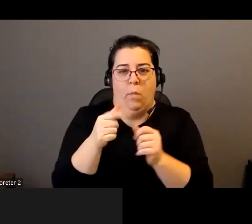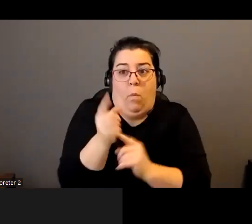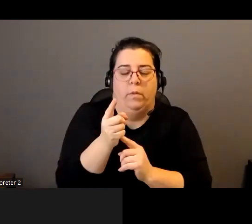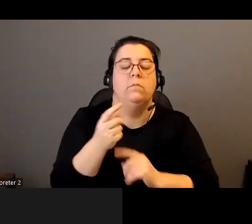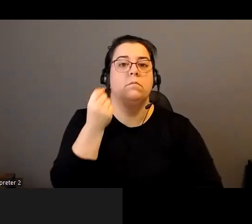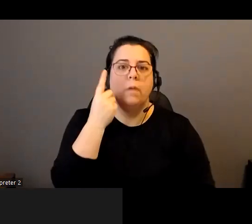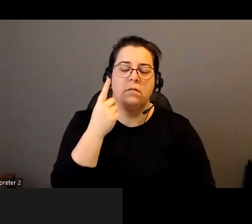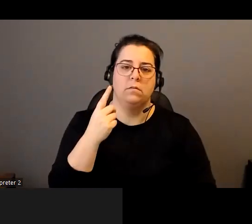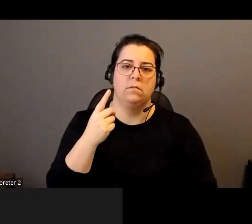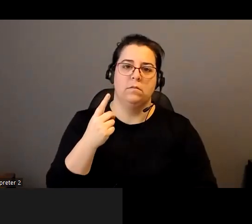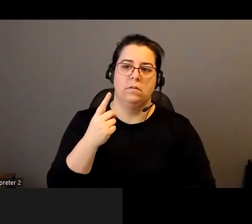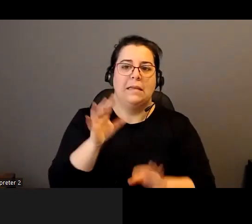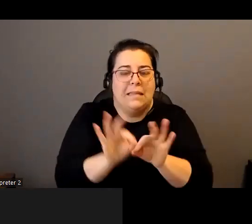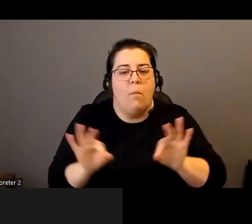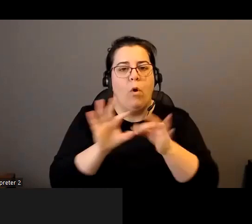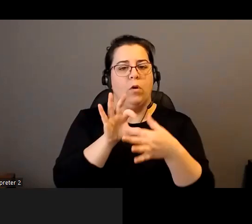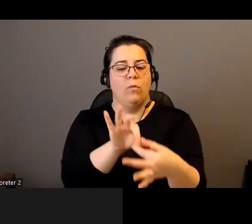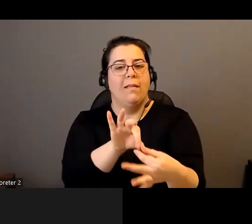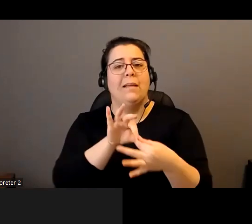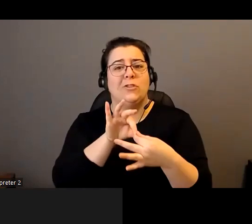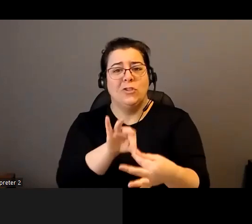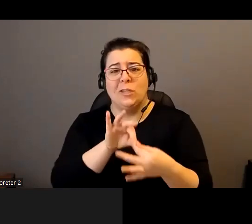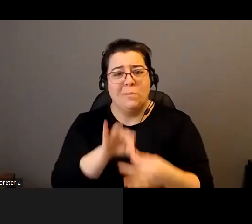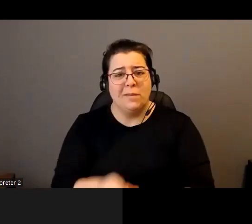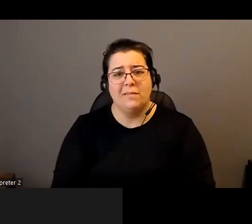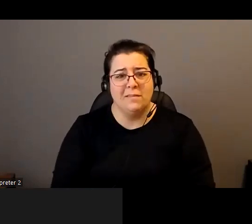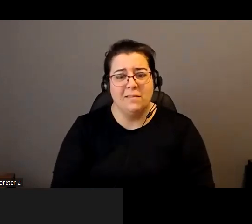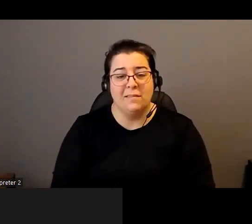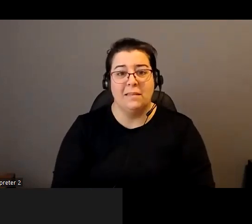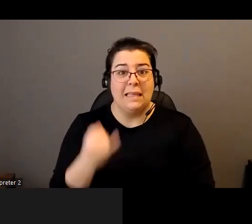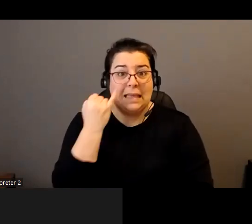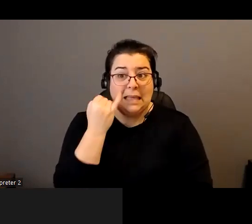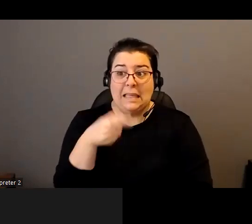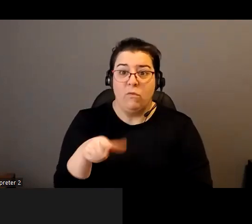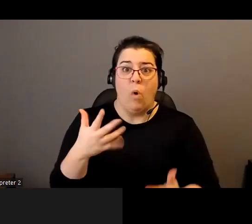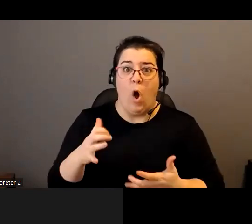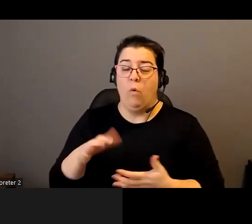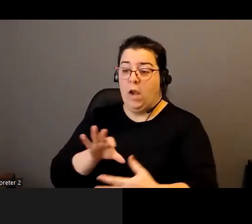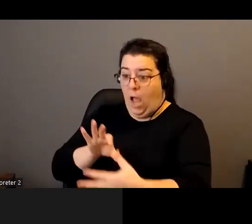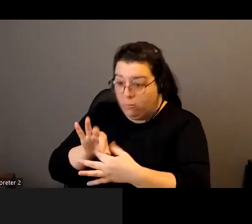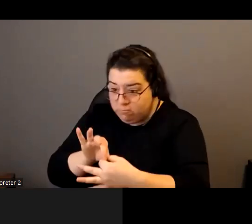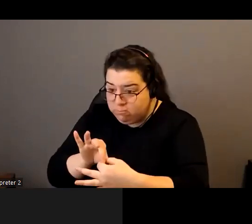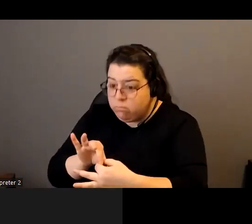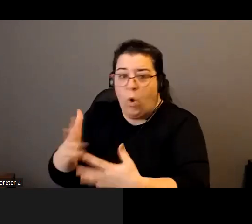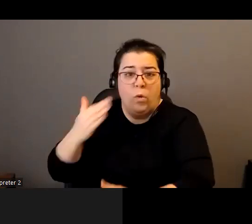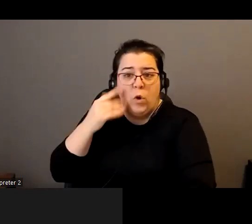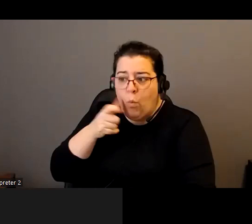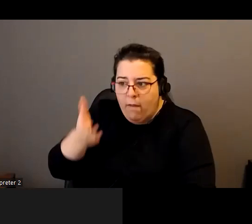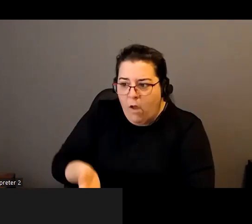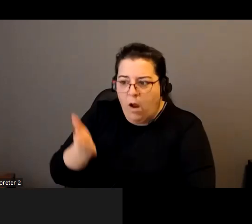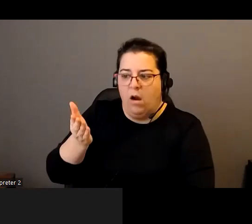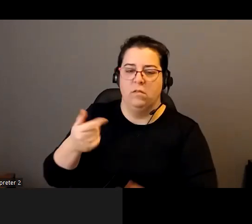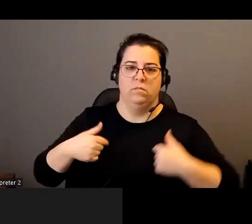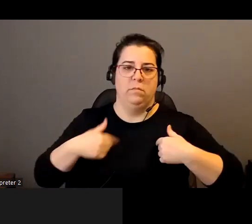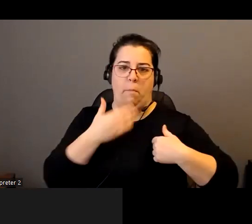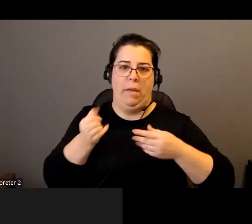the relationships. You are probably in the best position to have the conversation, right? So the person, but I think that we can